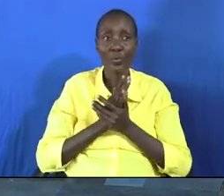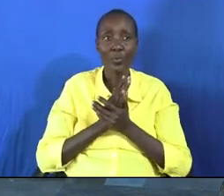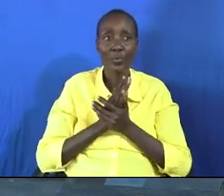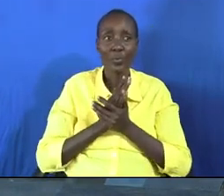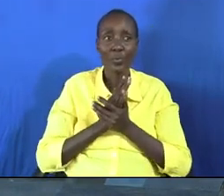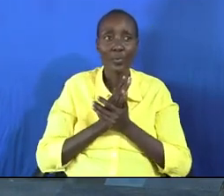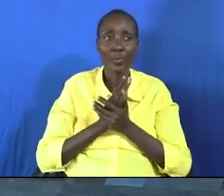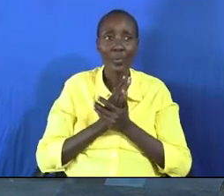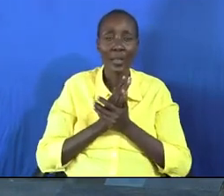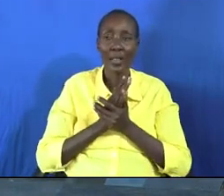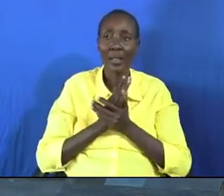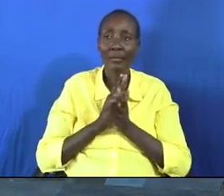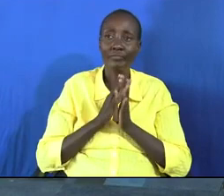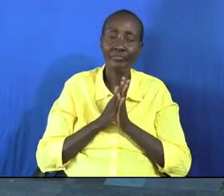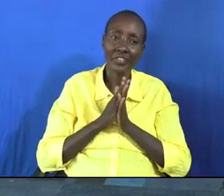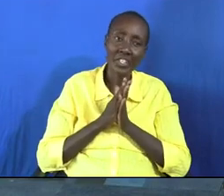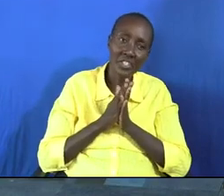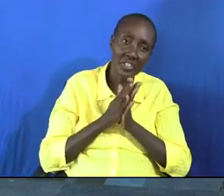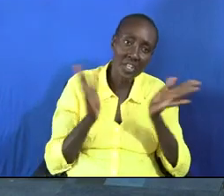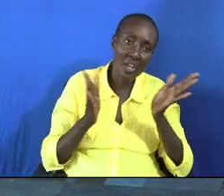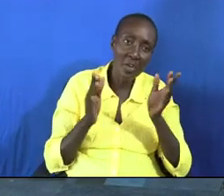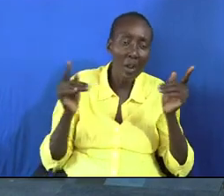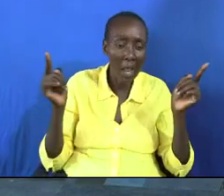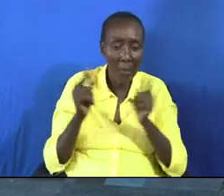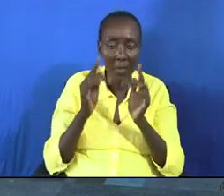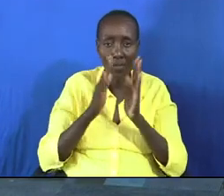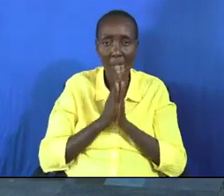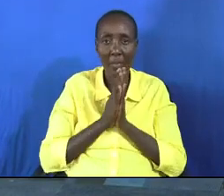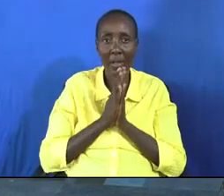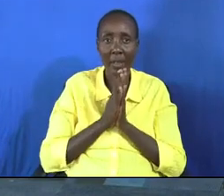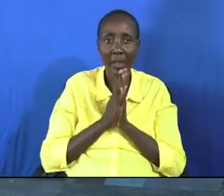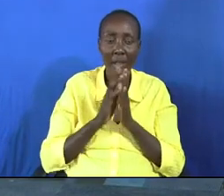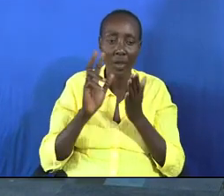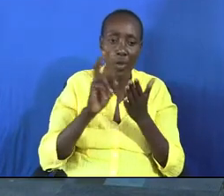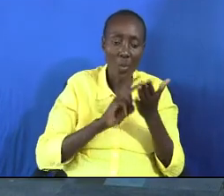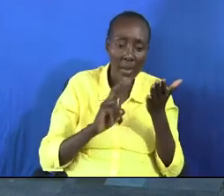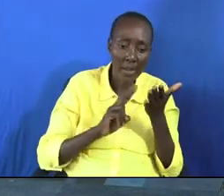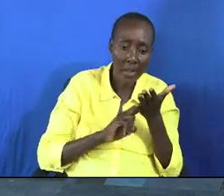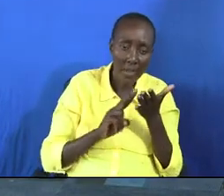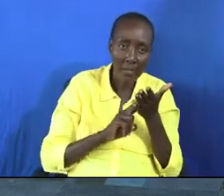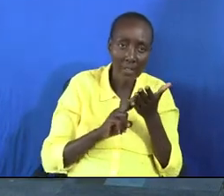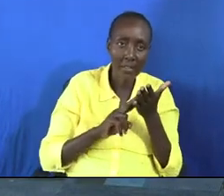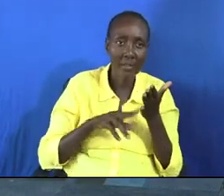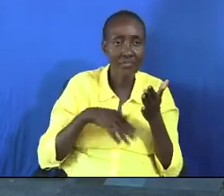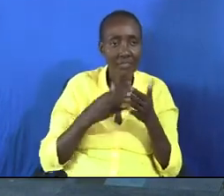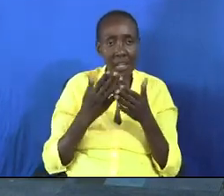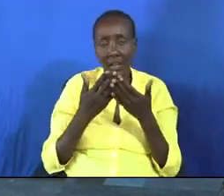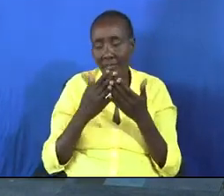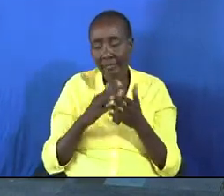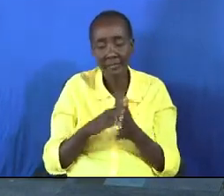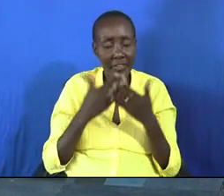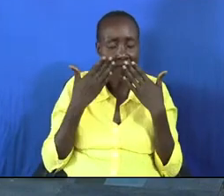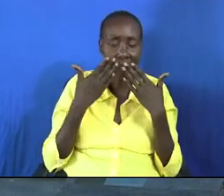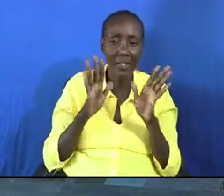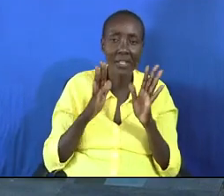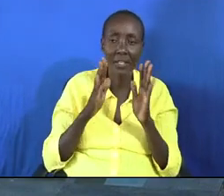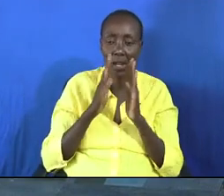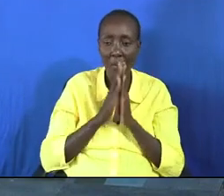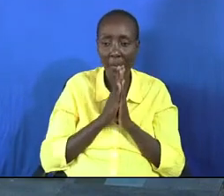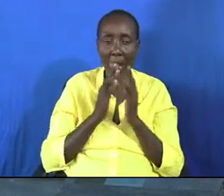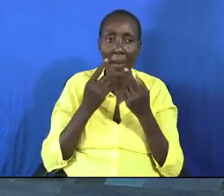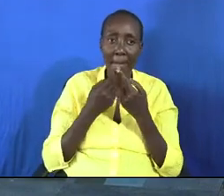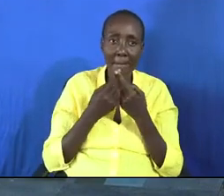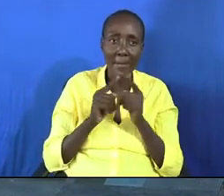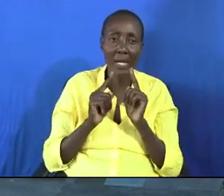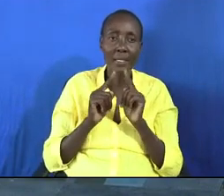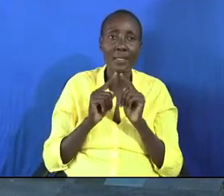Those generic prayers that we make. We read a verse, and we are good, and we pray.